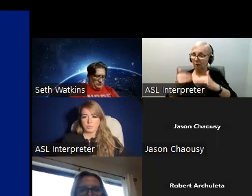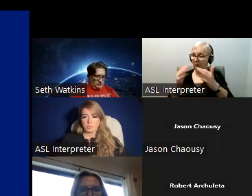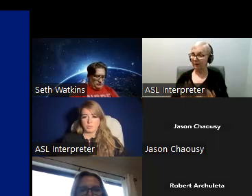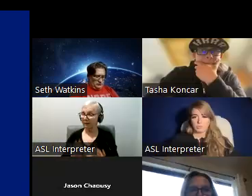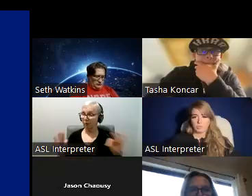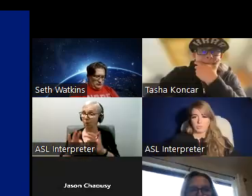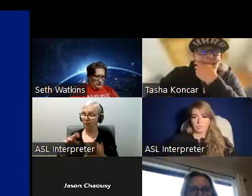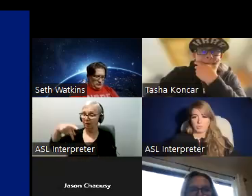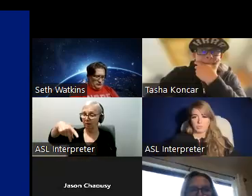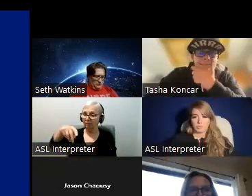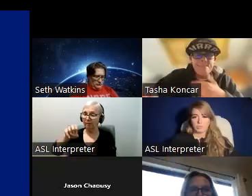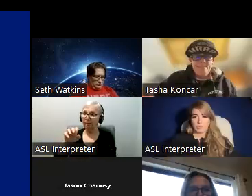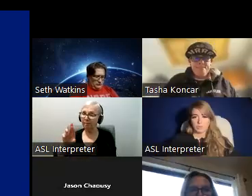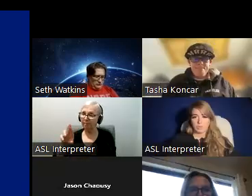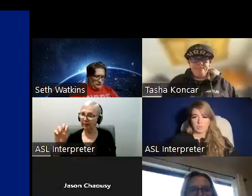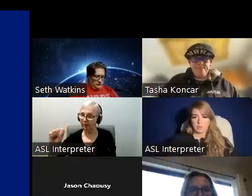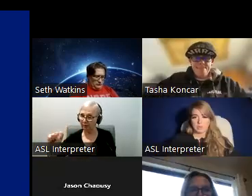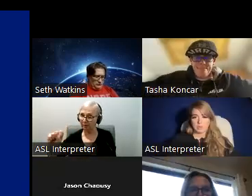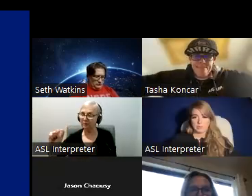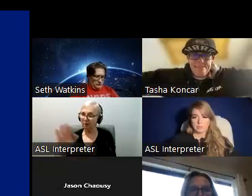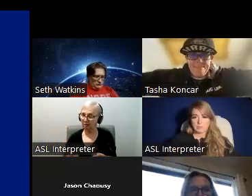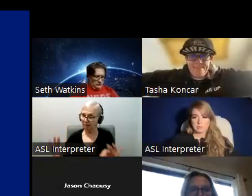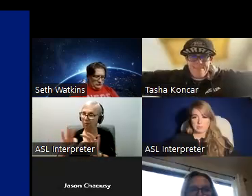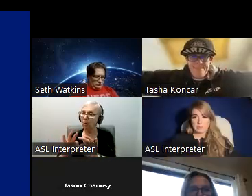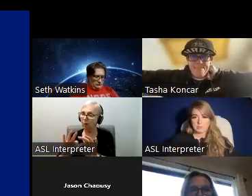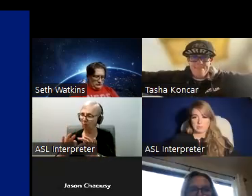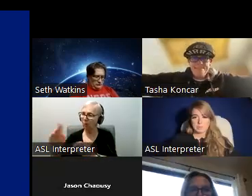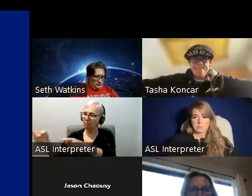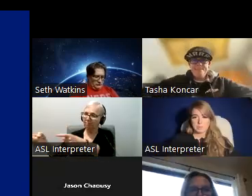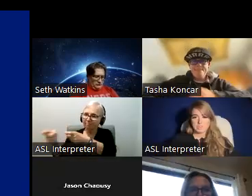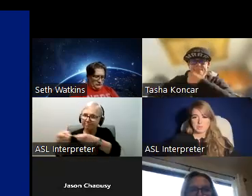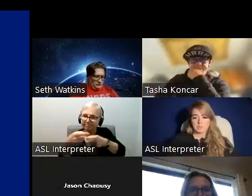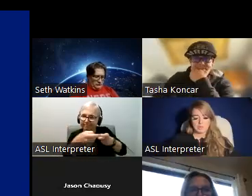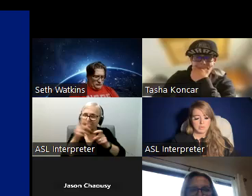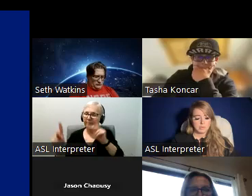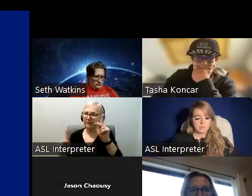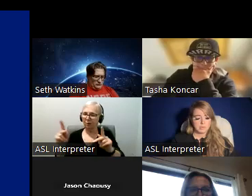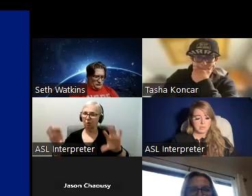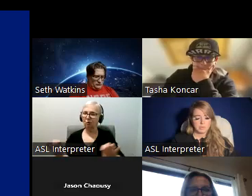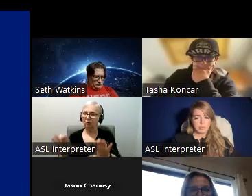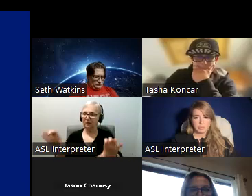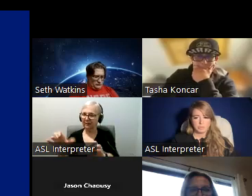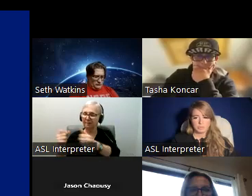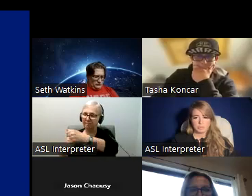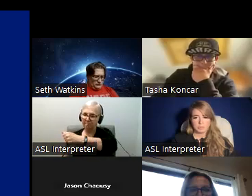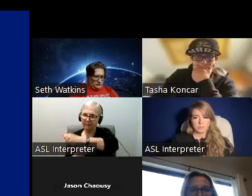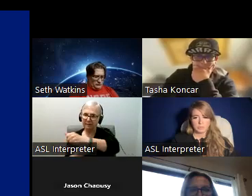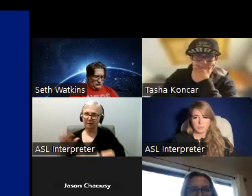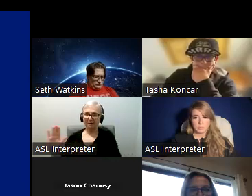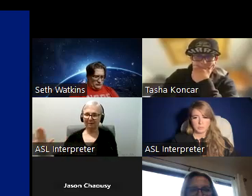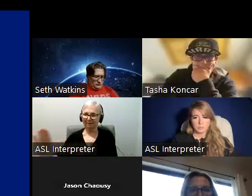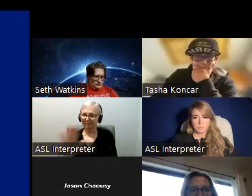that. Rather than us doing it, we're getting people that have done it to help us set it up right based on their experience. So I'm